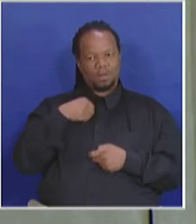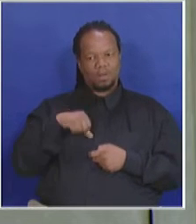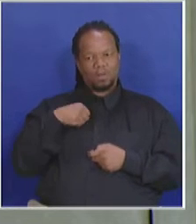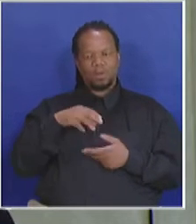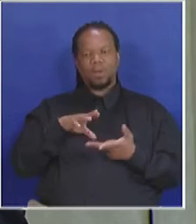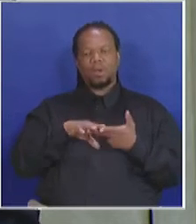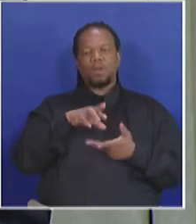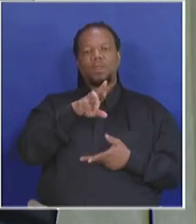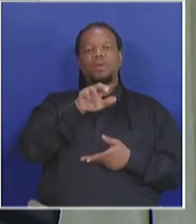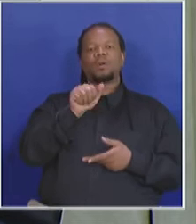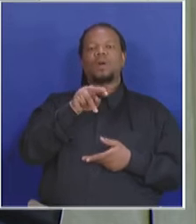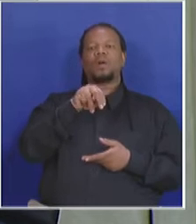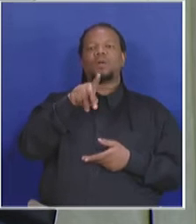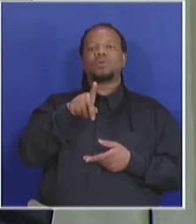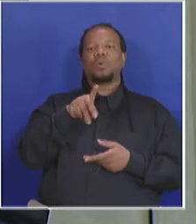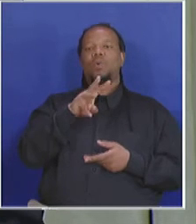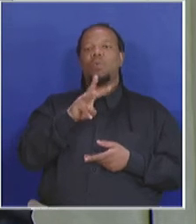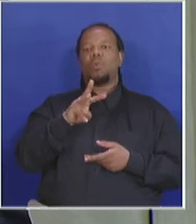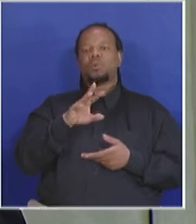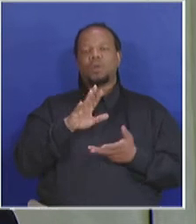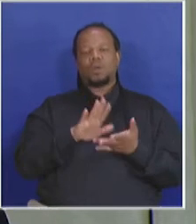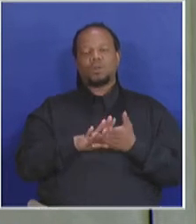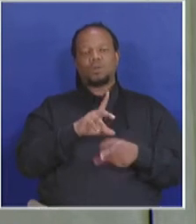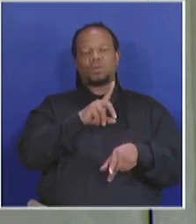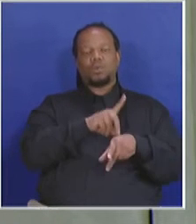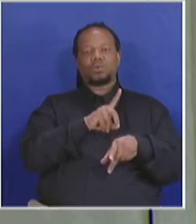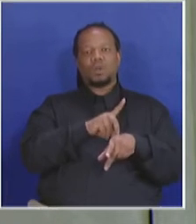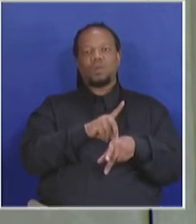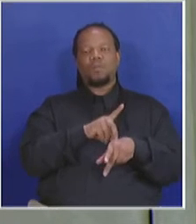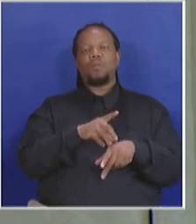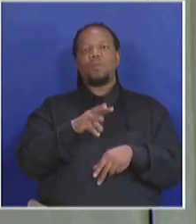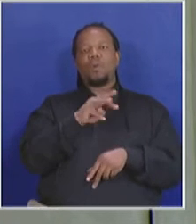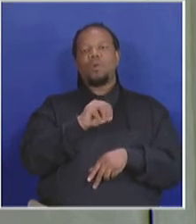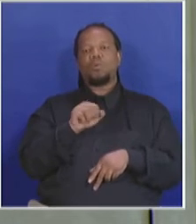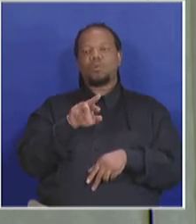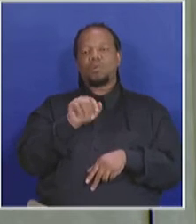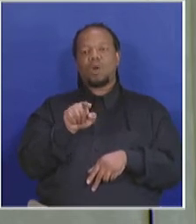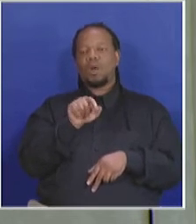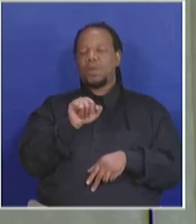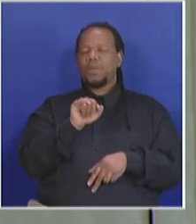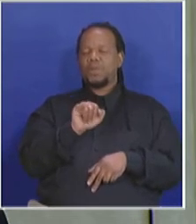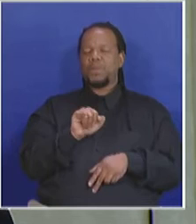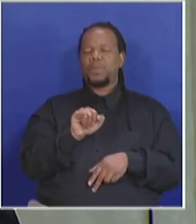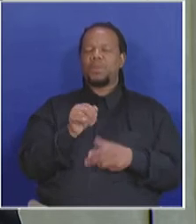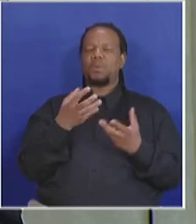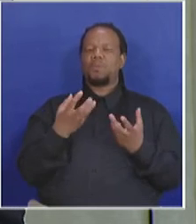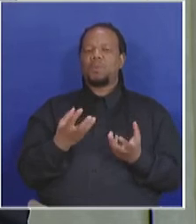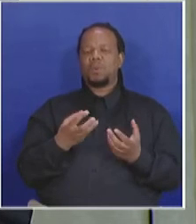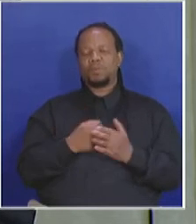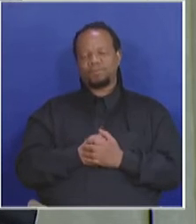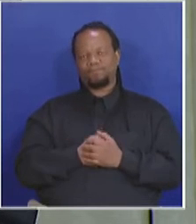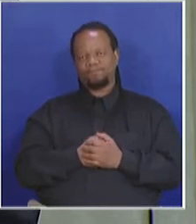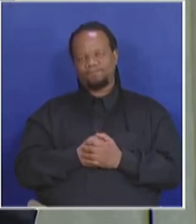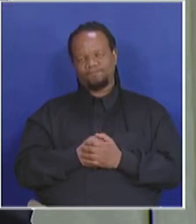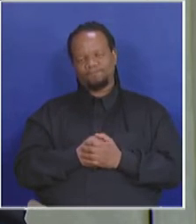and Dr. J.S. Moroka to get water. What a poor municipality is. In all